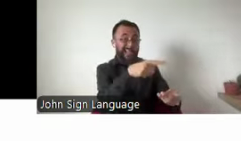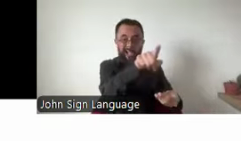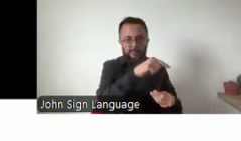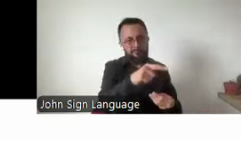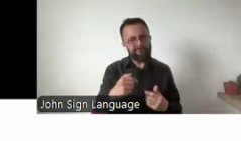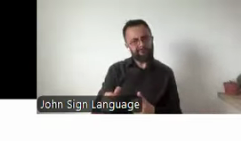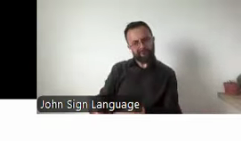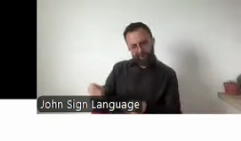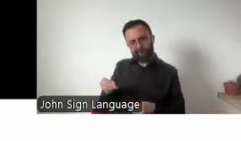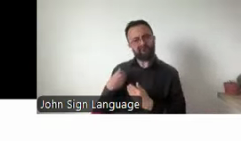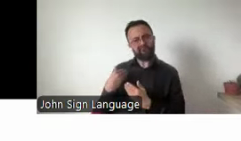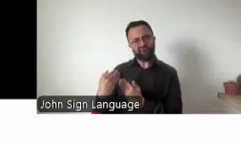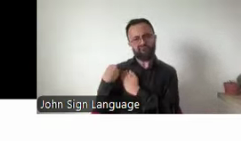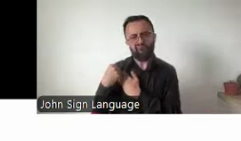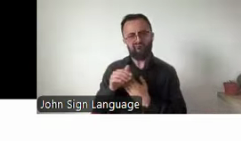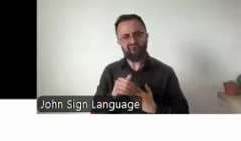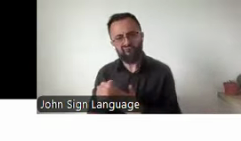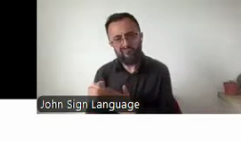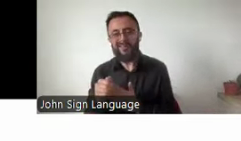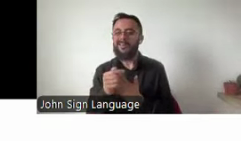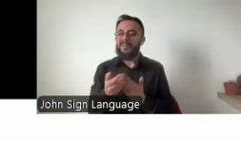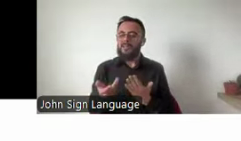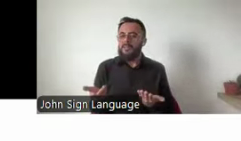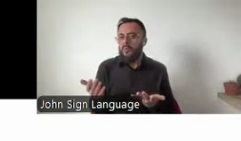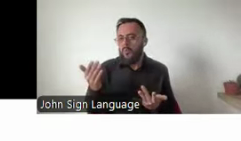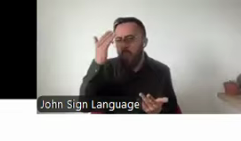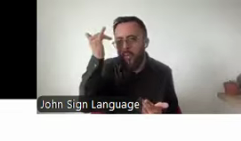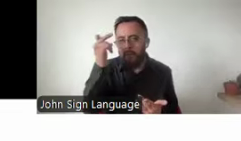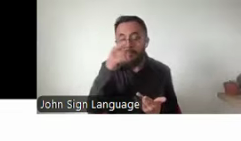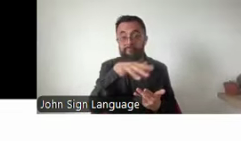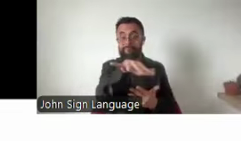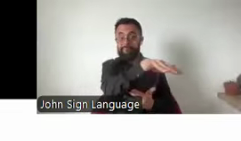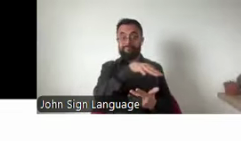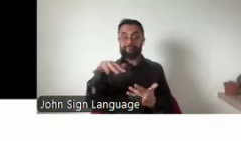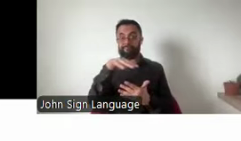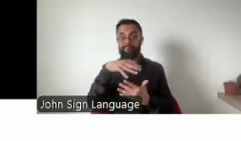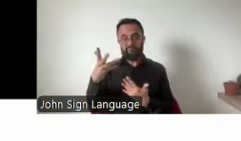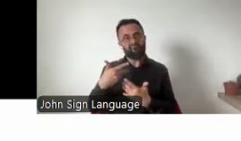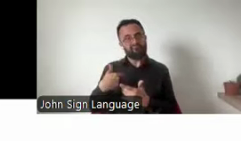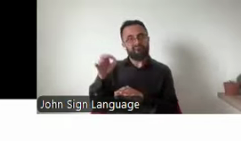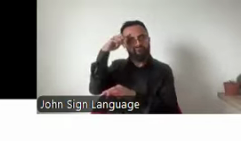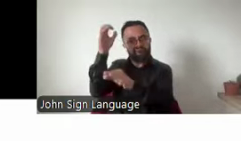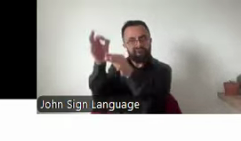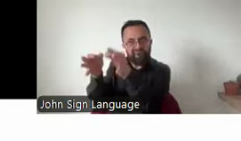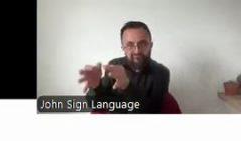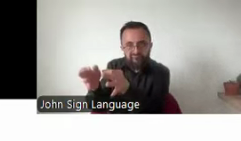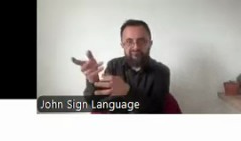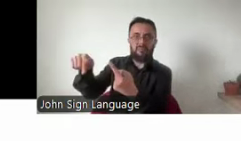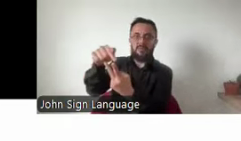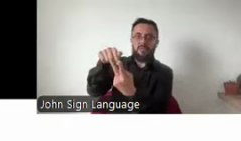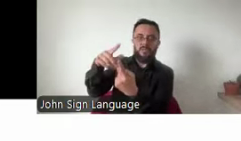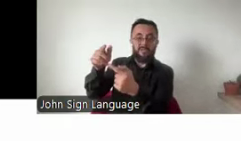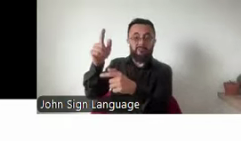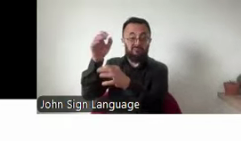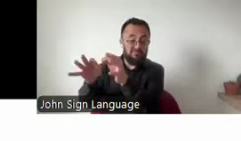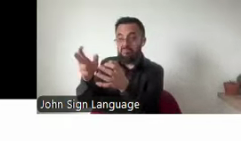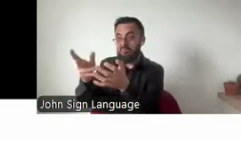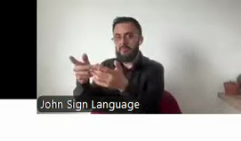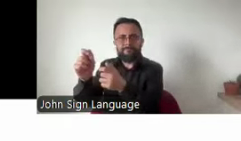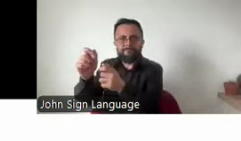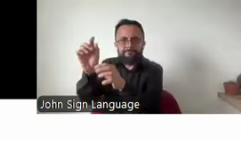they're making the decisions that will impact the health systems of tomorrow. So it's very important